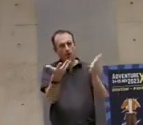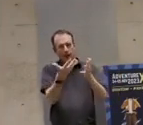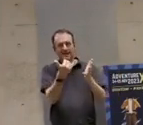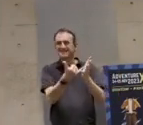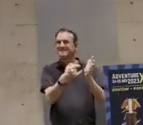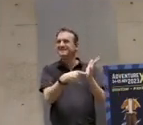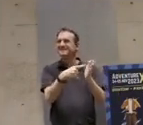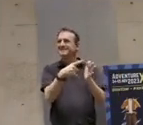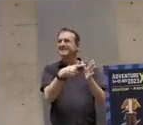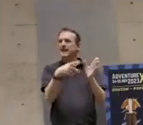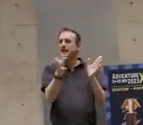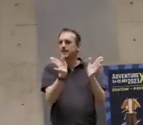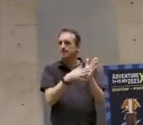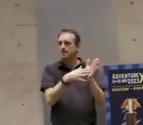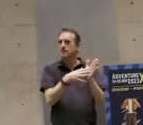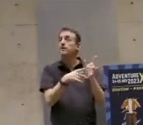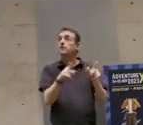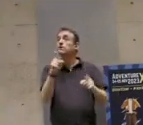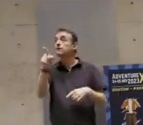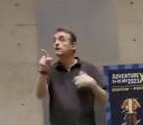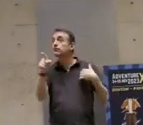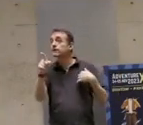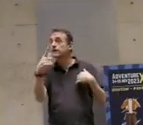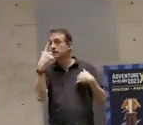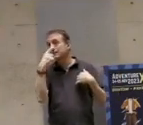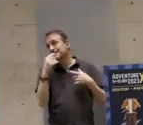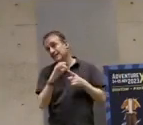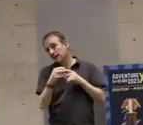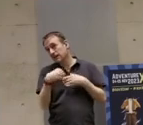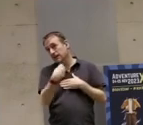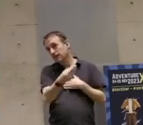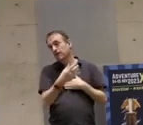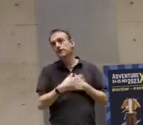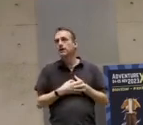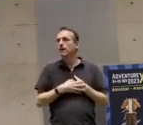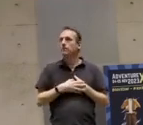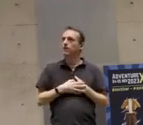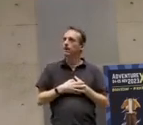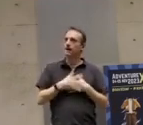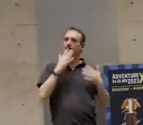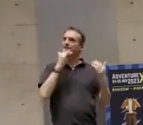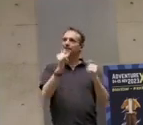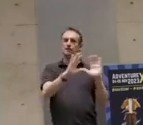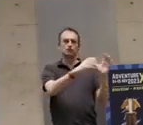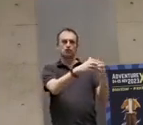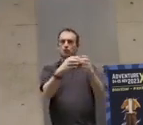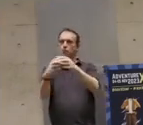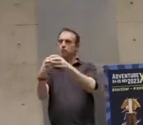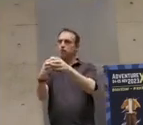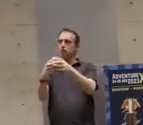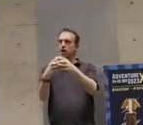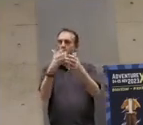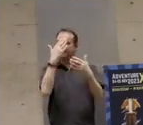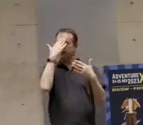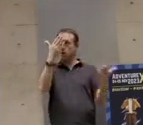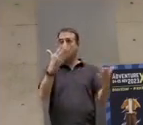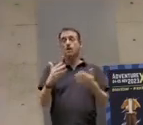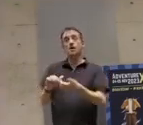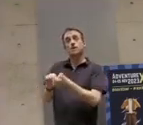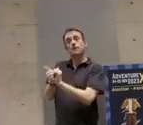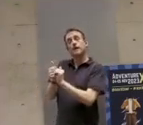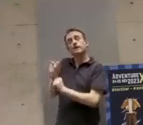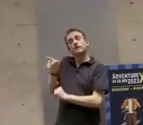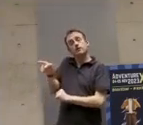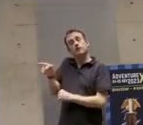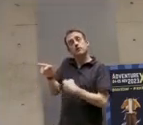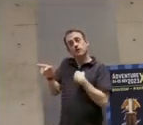So I can pass on the details if you're interested. But I mean, I didn't know that these things existed until a friend of mine, actually, somebody that we're working